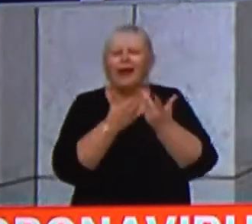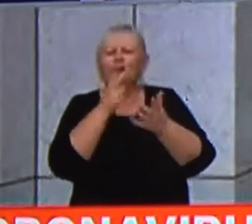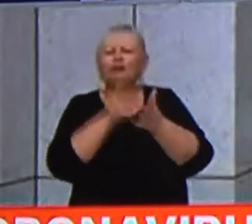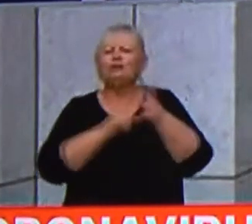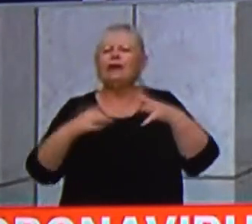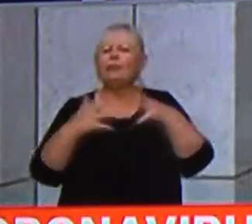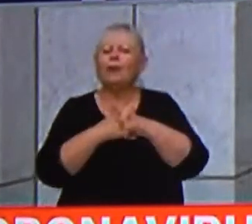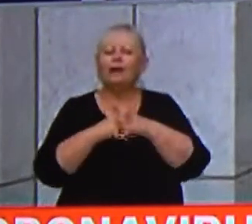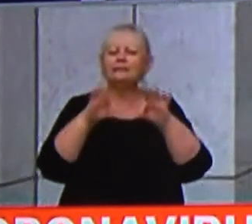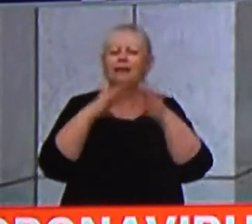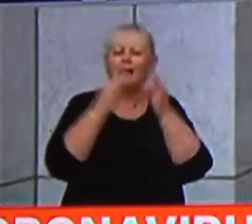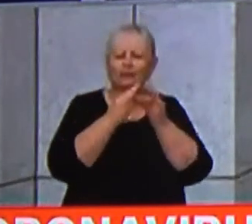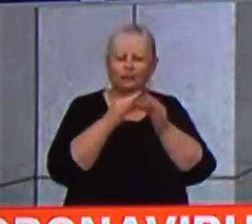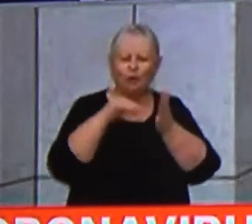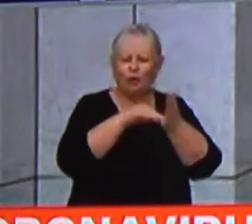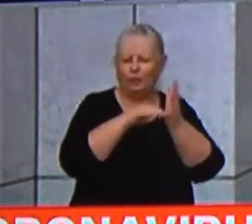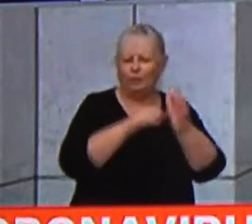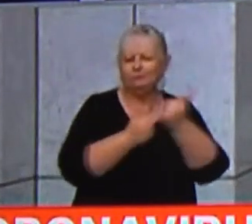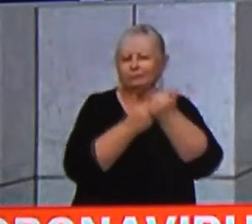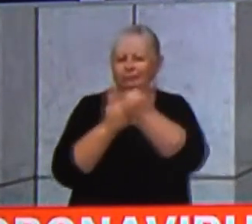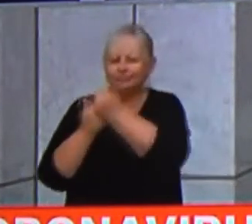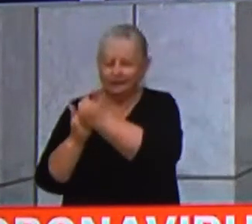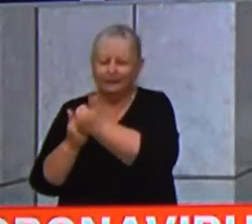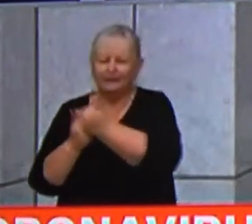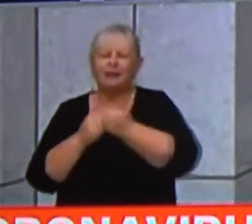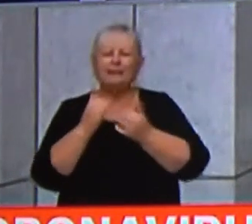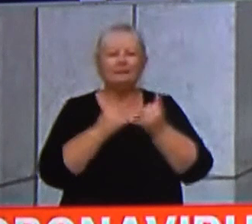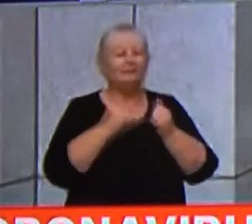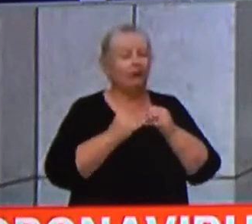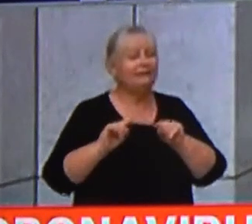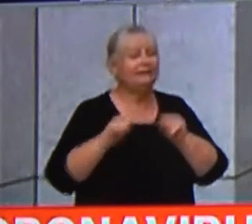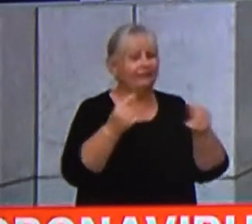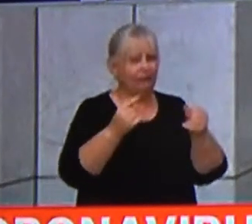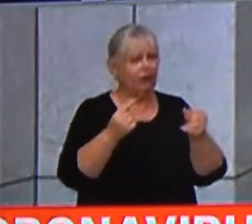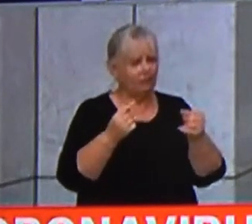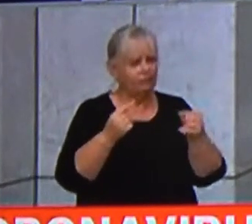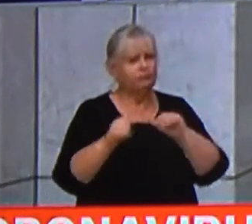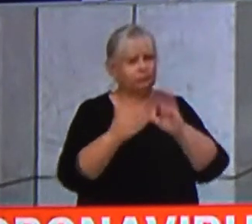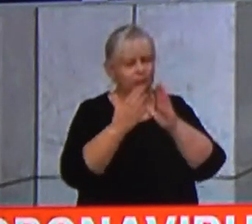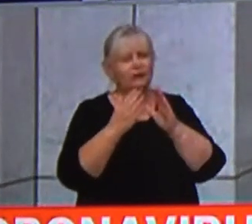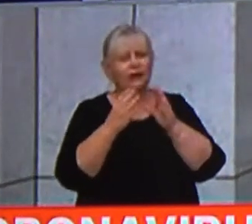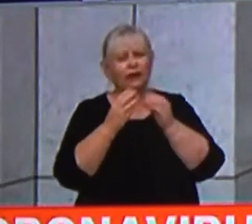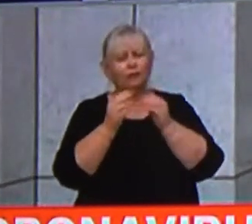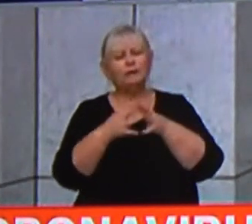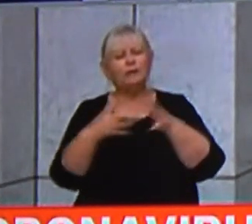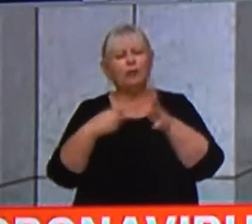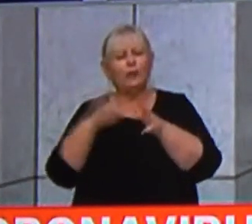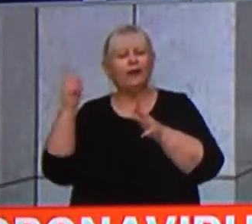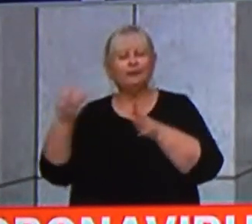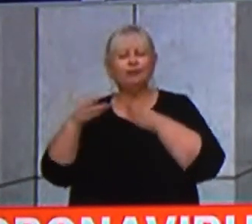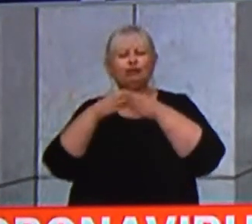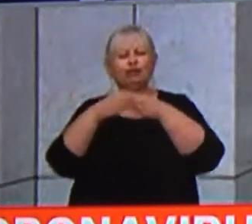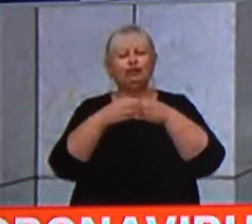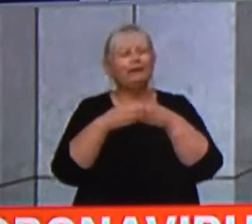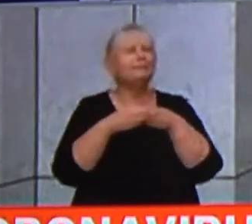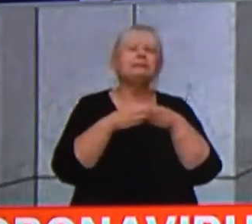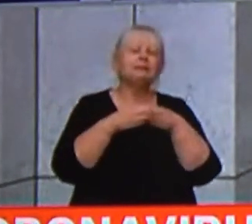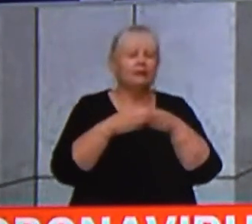emergency relief provider, you can go to the DSS government website, and that information will be available to you, but many